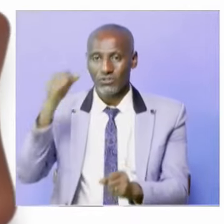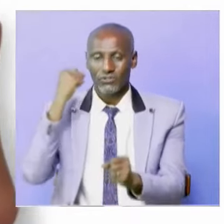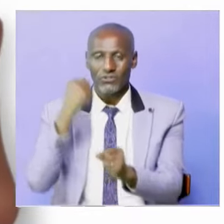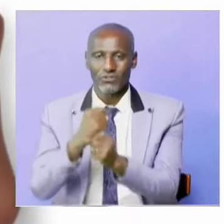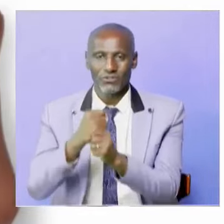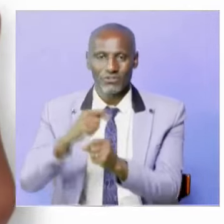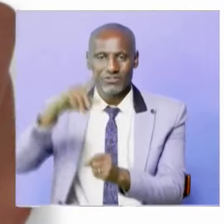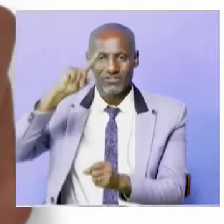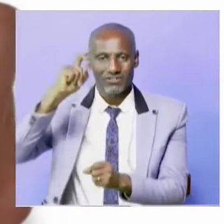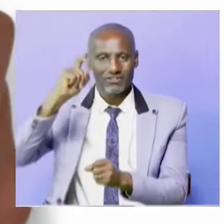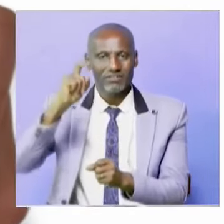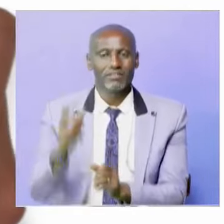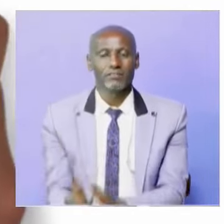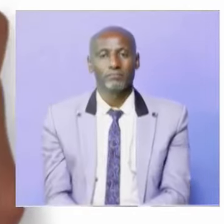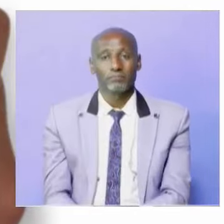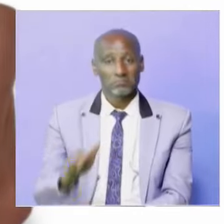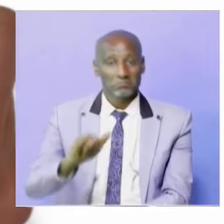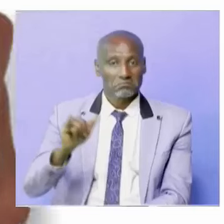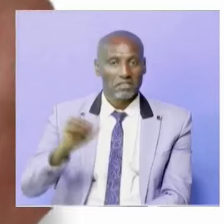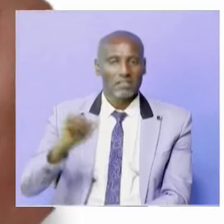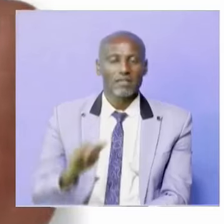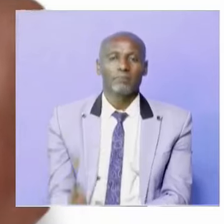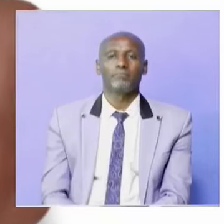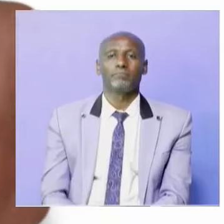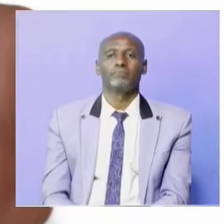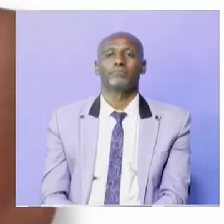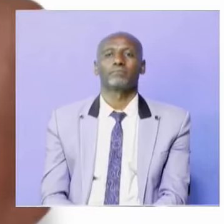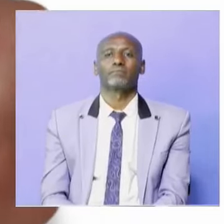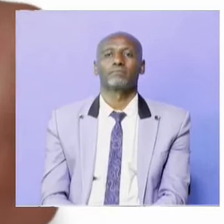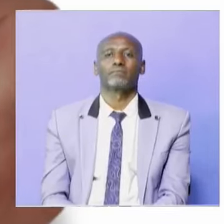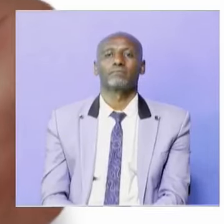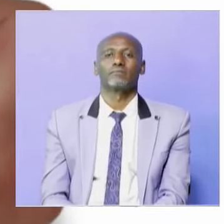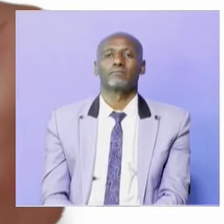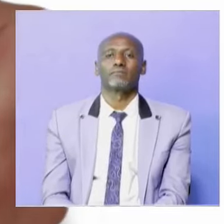one. How do you do?